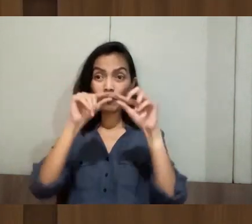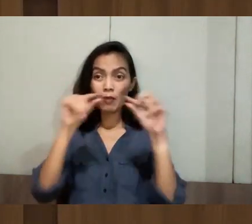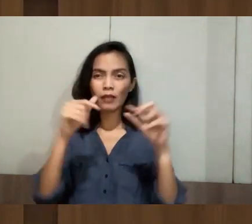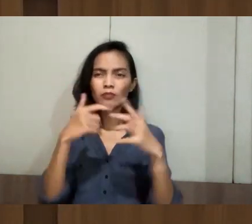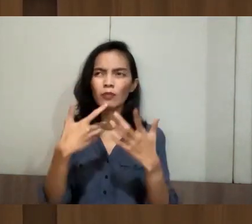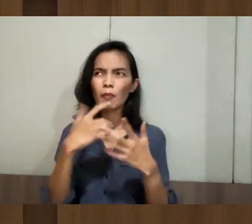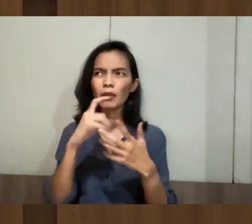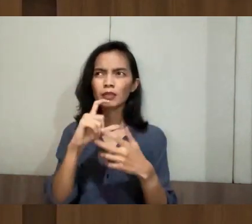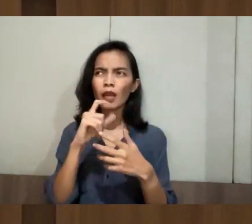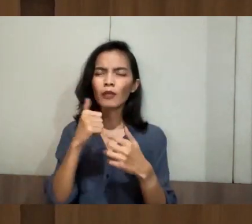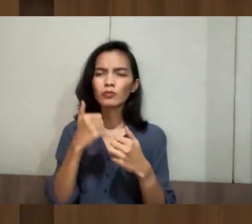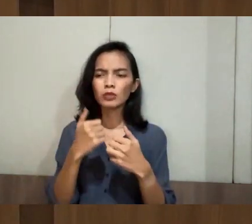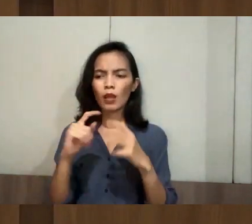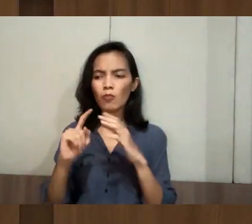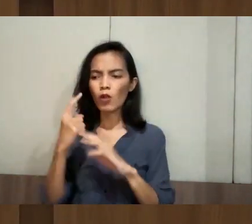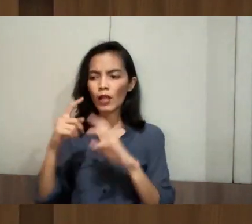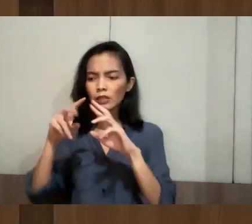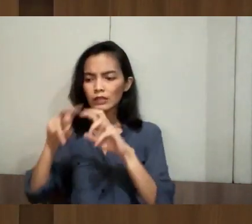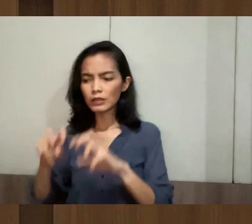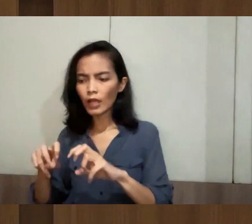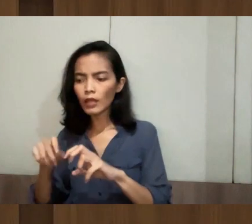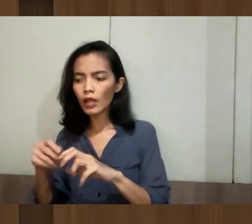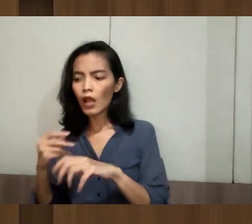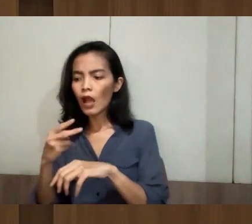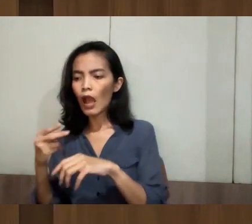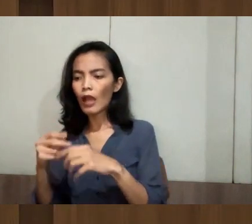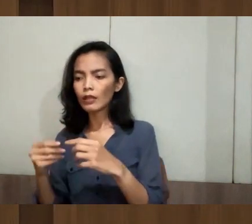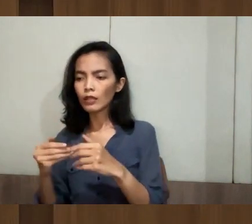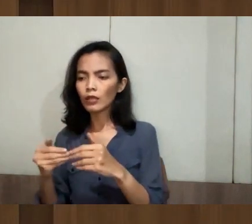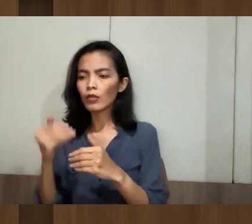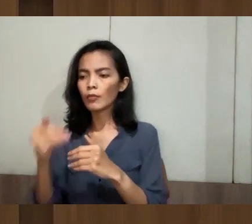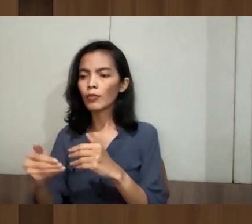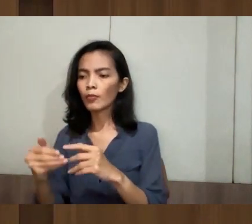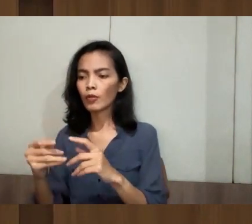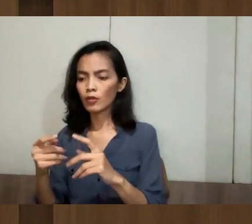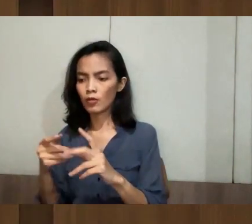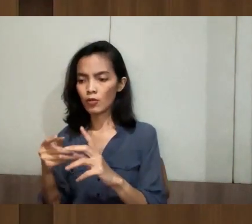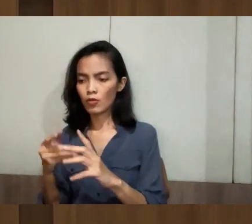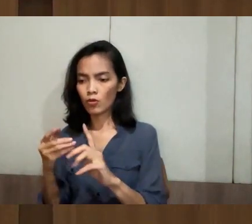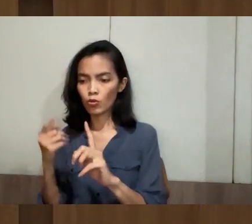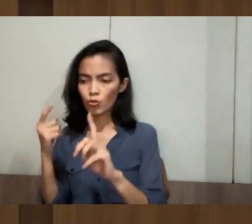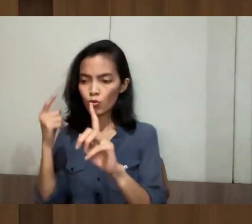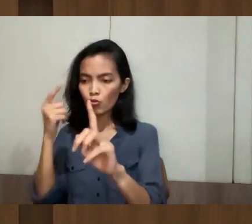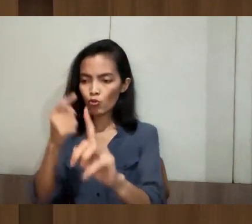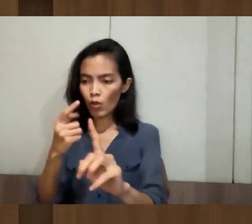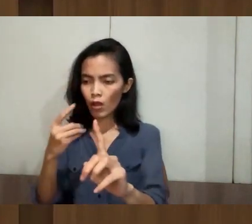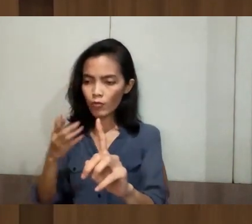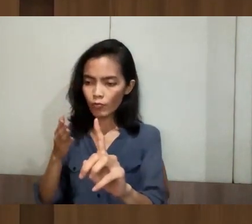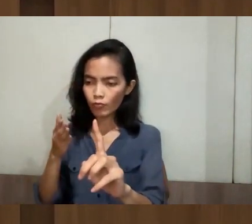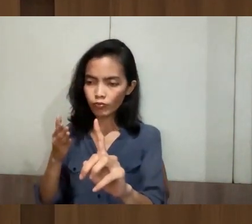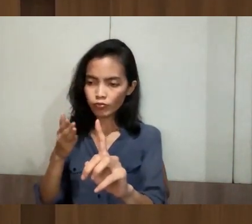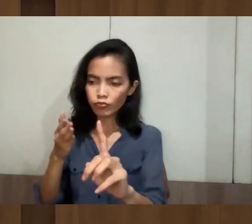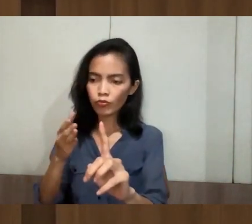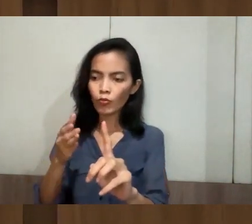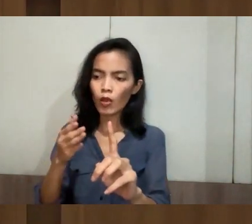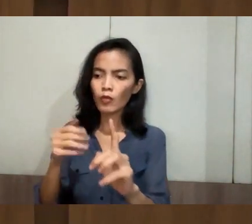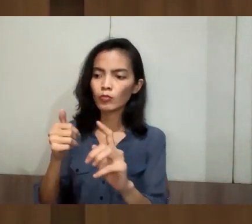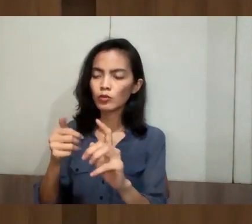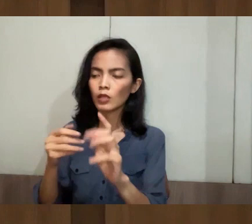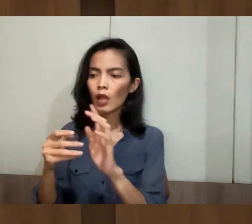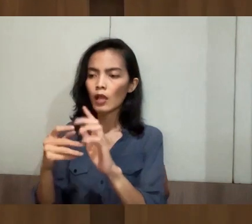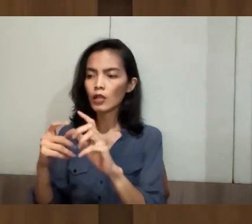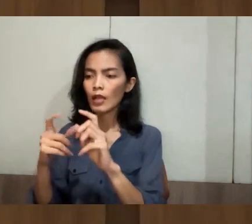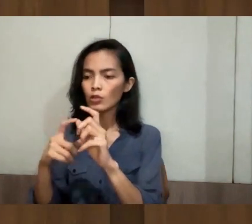that question. Would, for example, starting my career as a researcher would lead me to a resolution or to